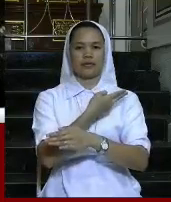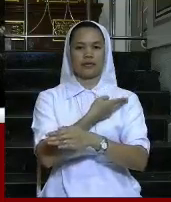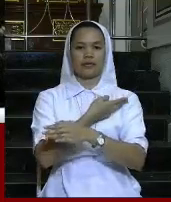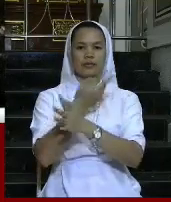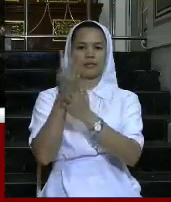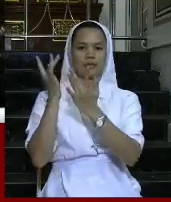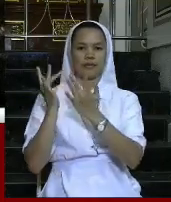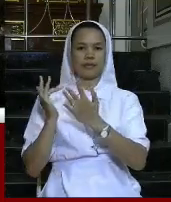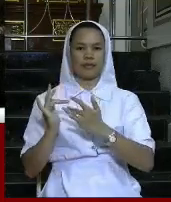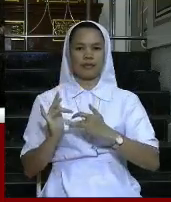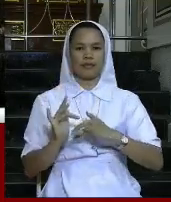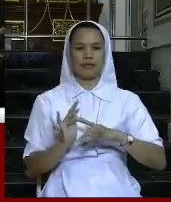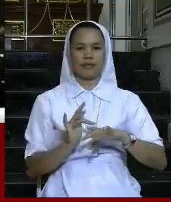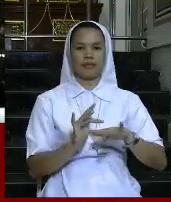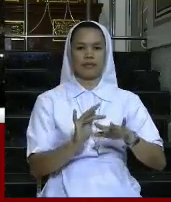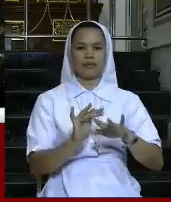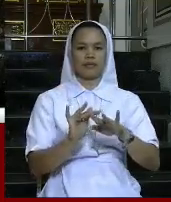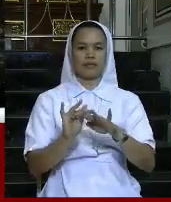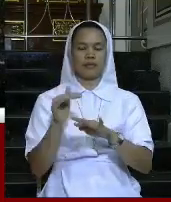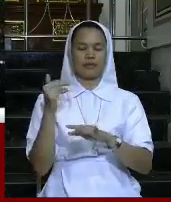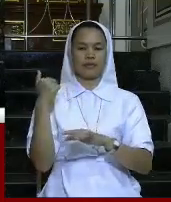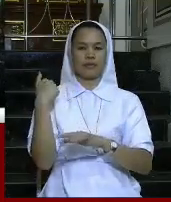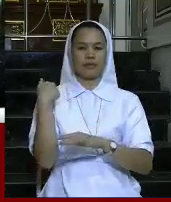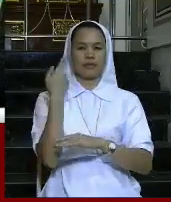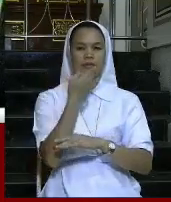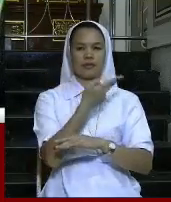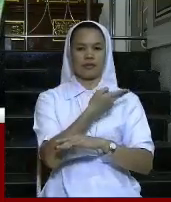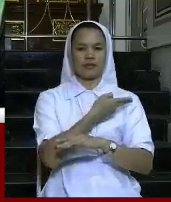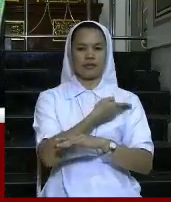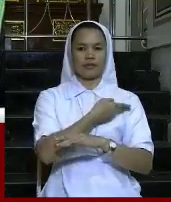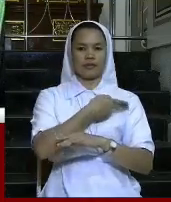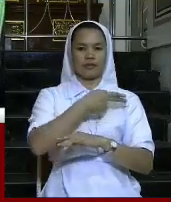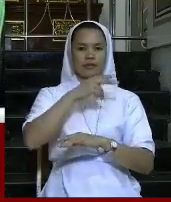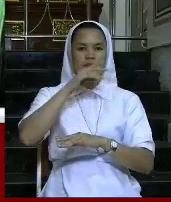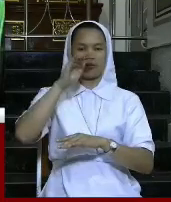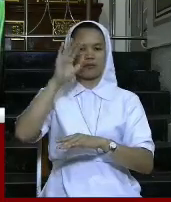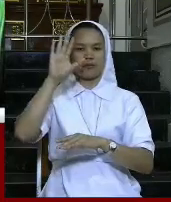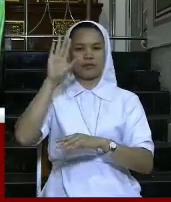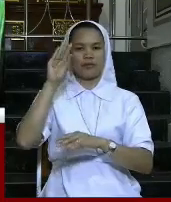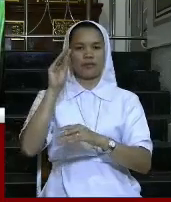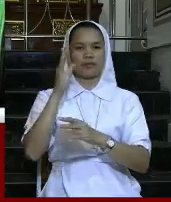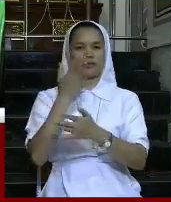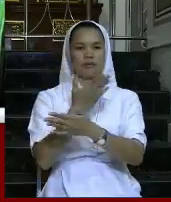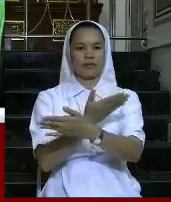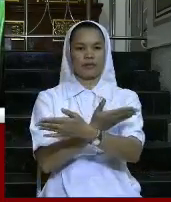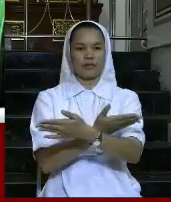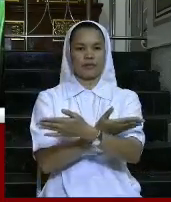Have mercy on us.